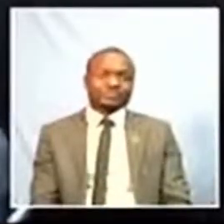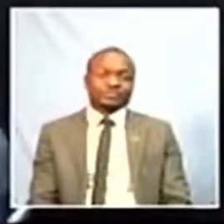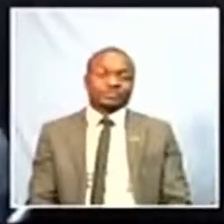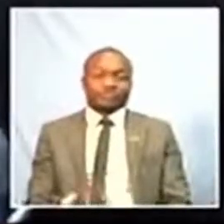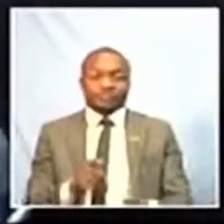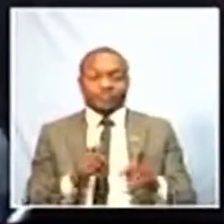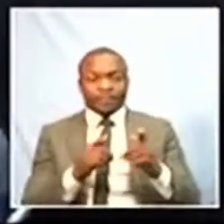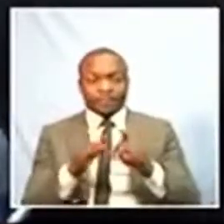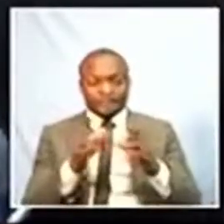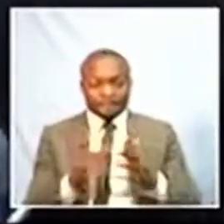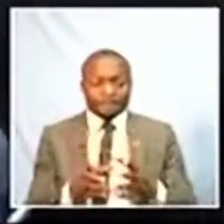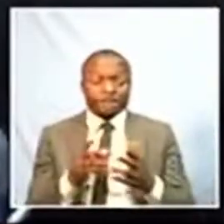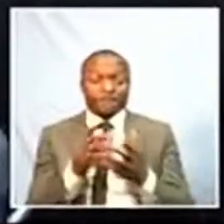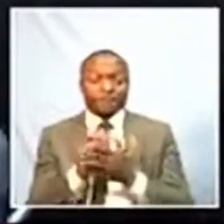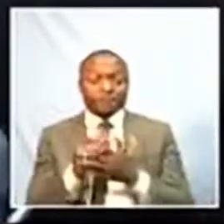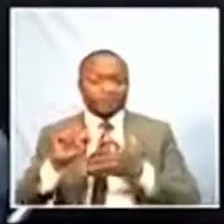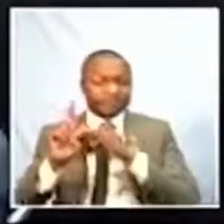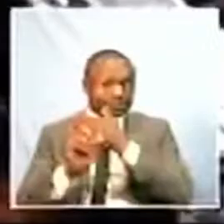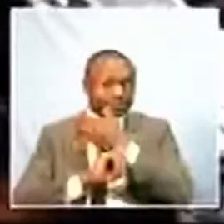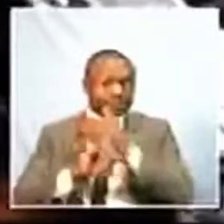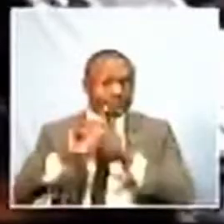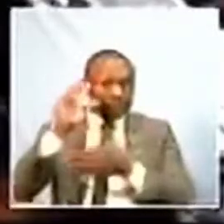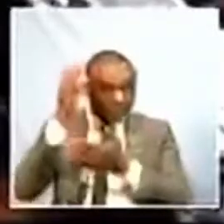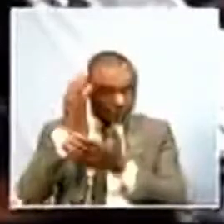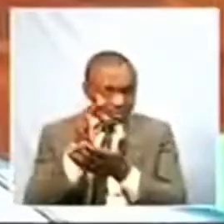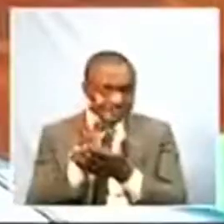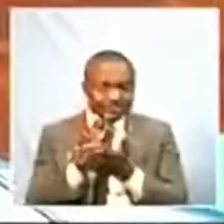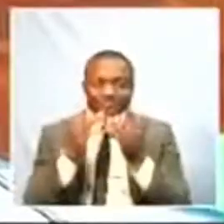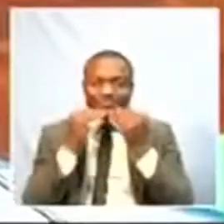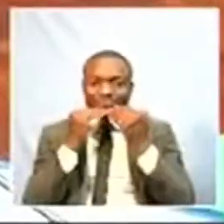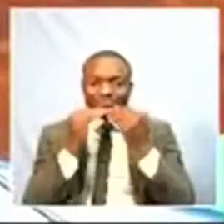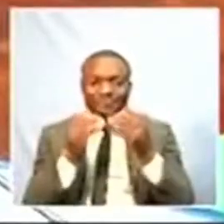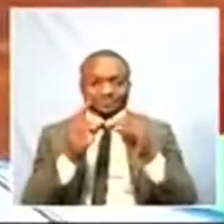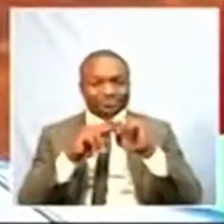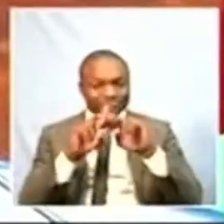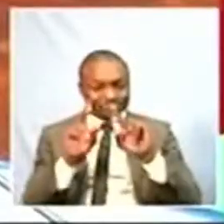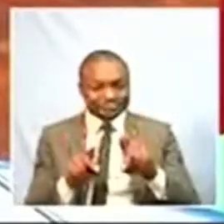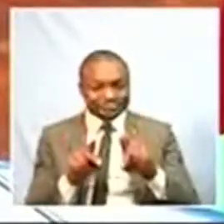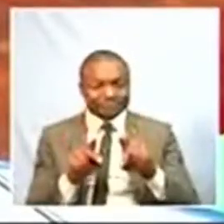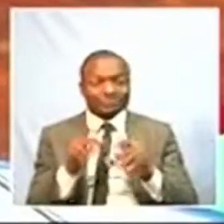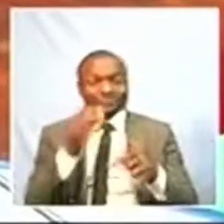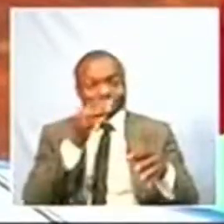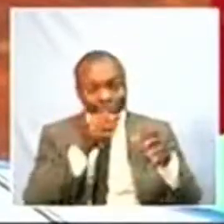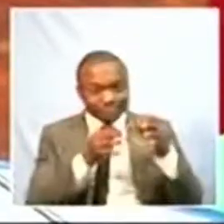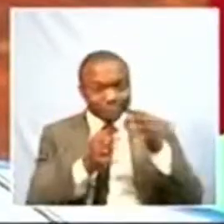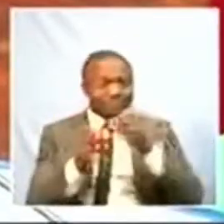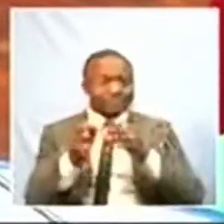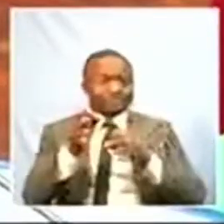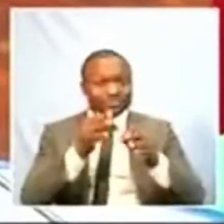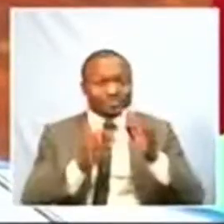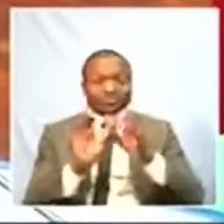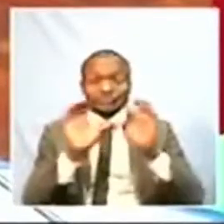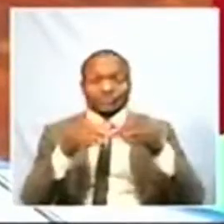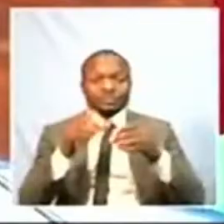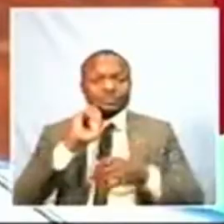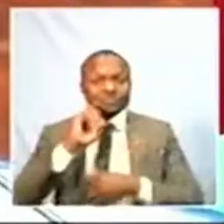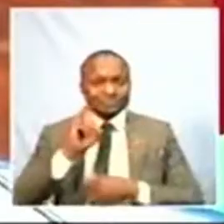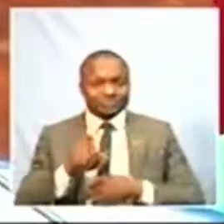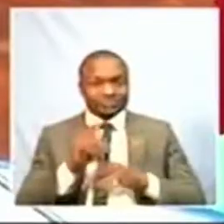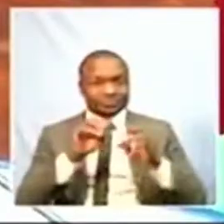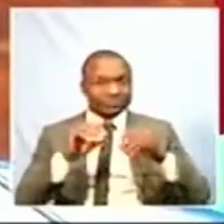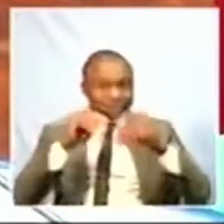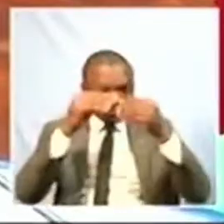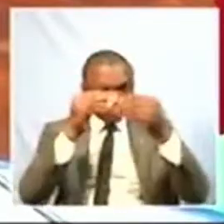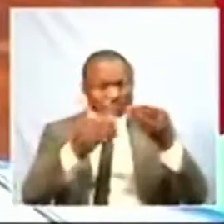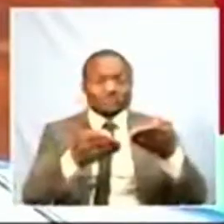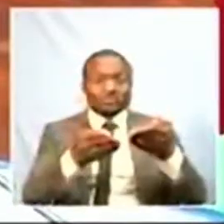Director of Finance, Town Clerk. Thank you, Chair. I think the clarification that this committee should take is that given